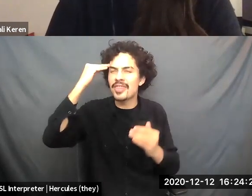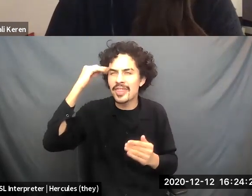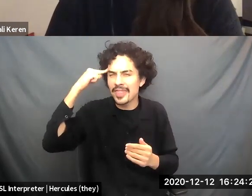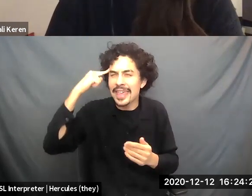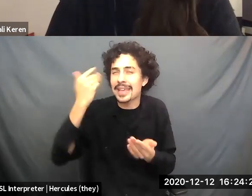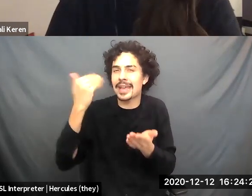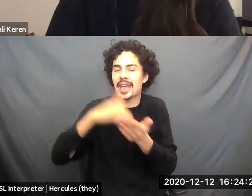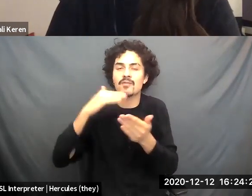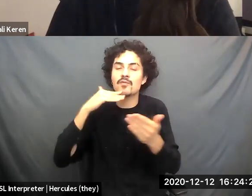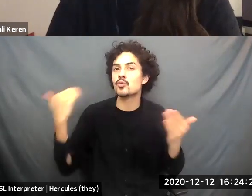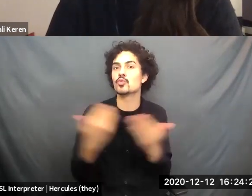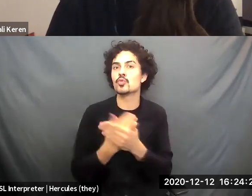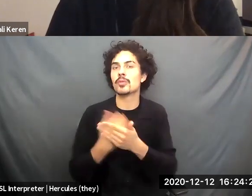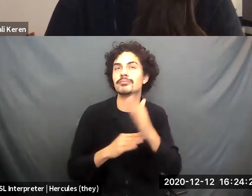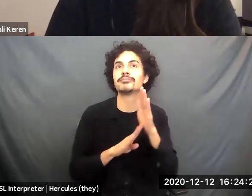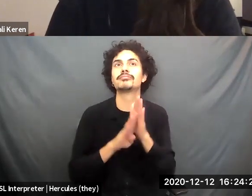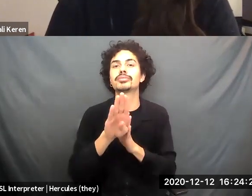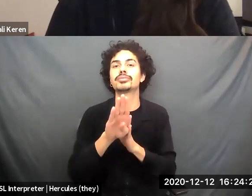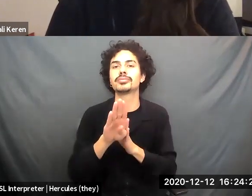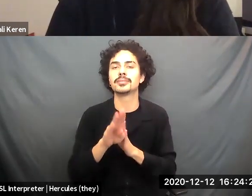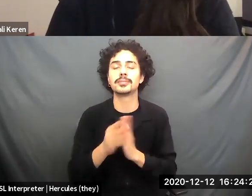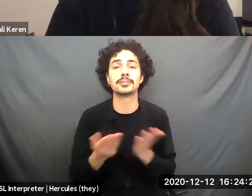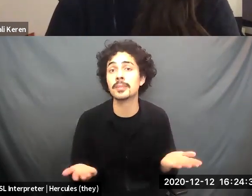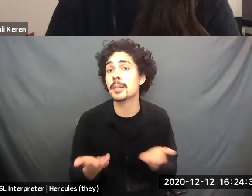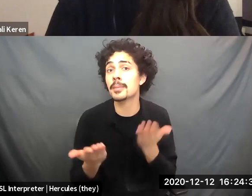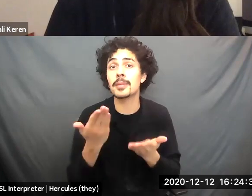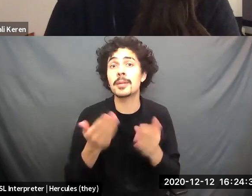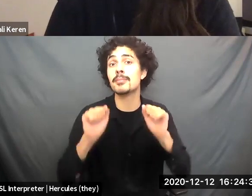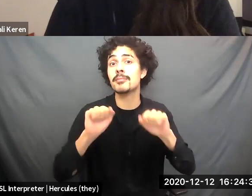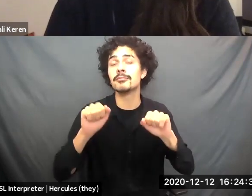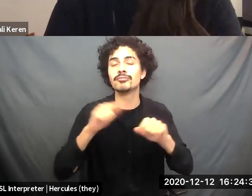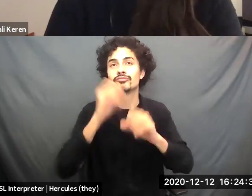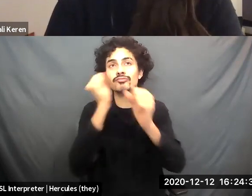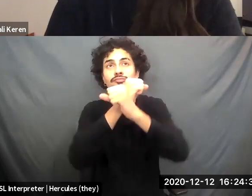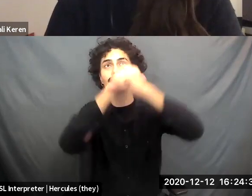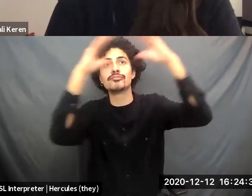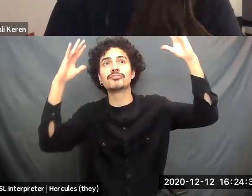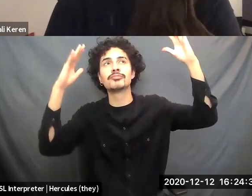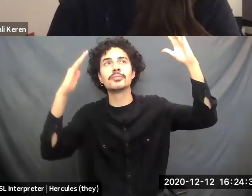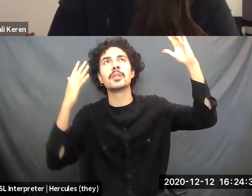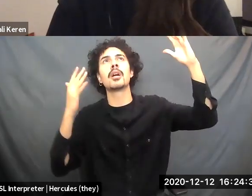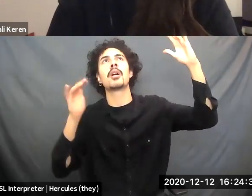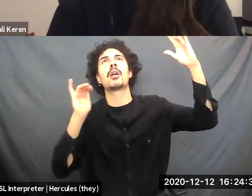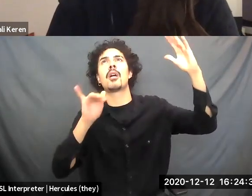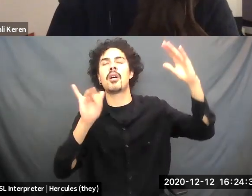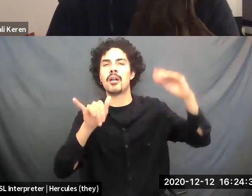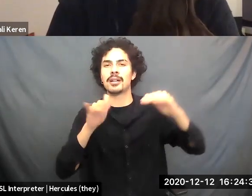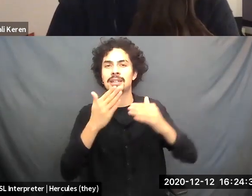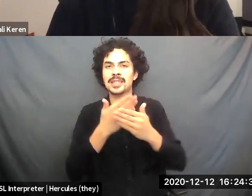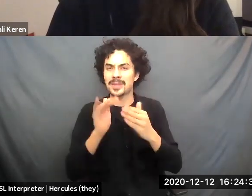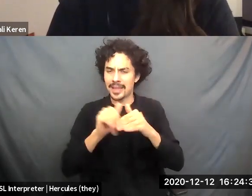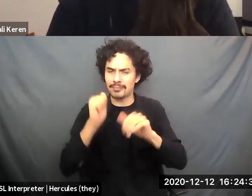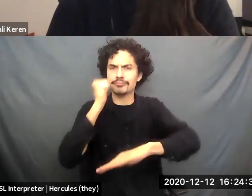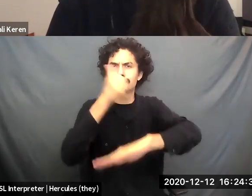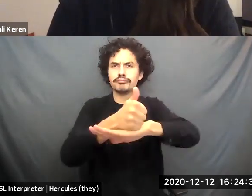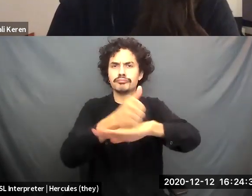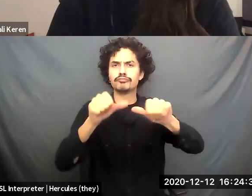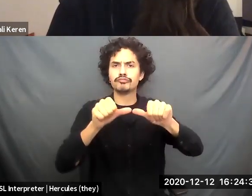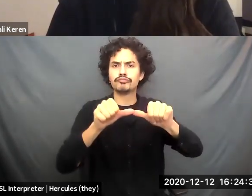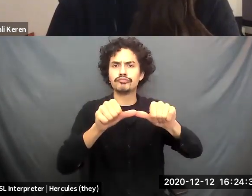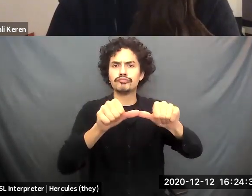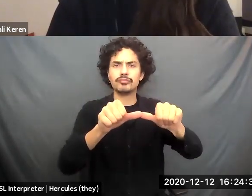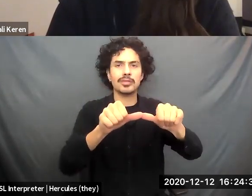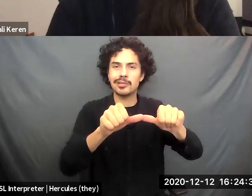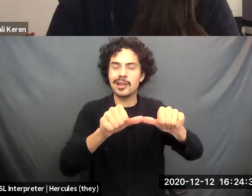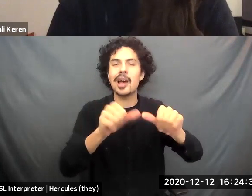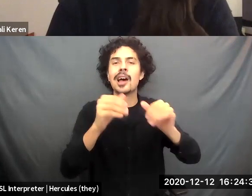new things. And maybe also, you know, there's a possibility to imagine in something that is not constant, something that is constantly changing,